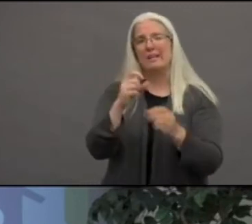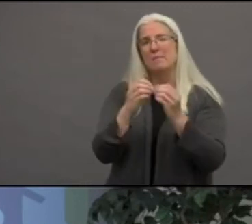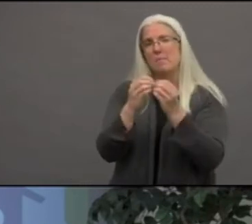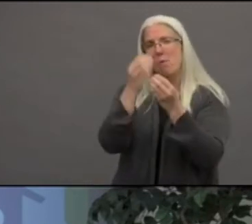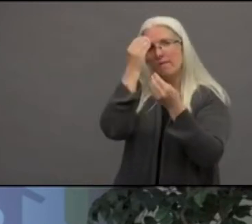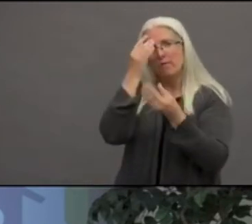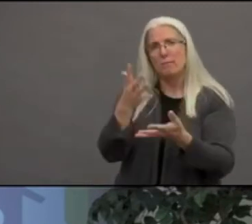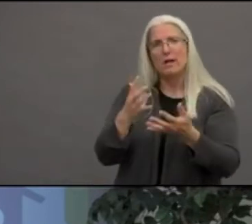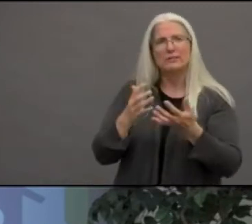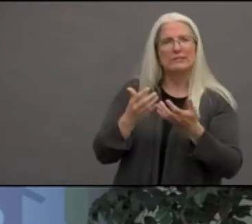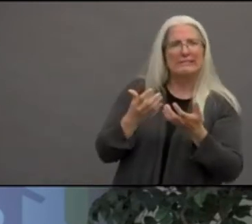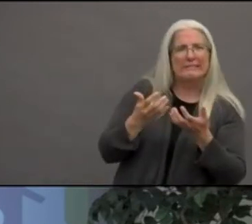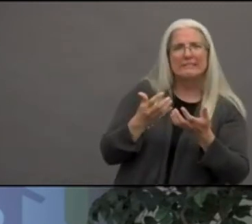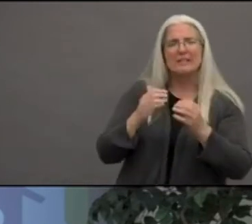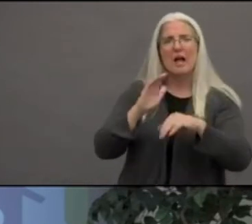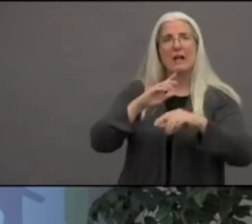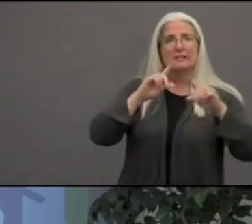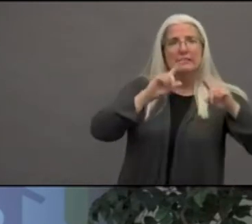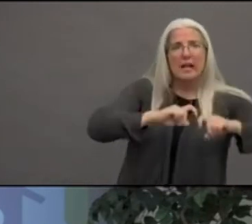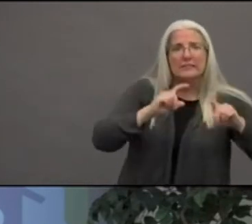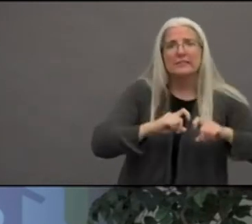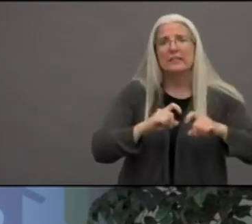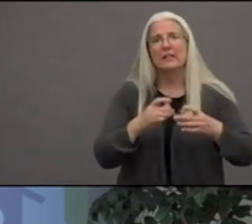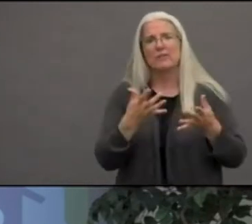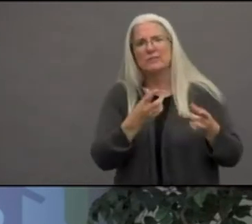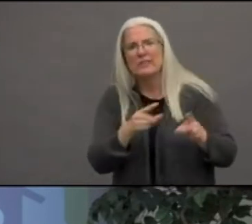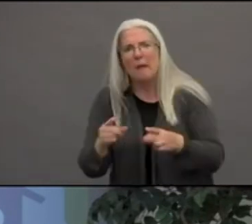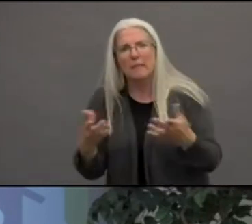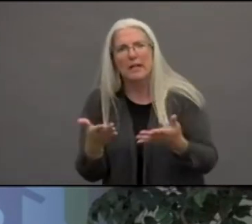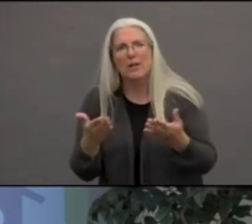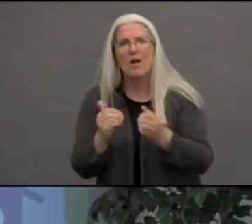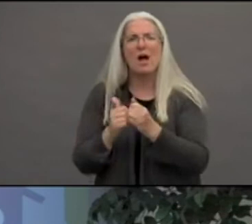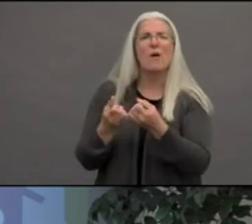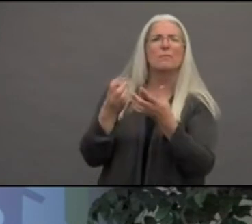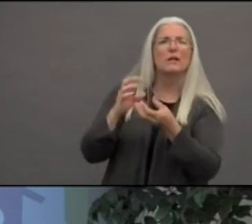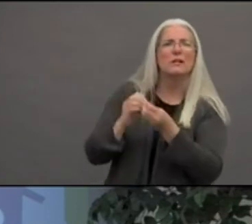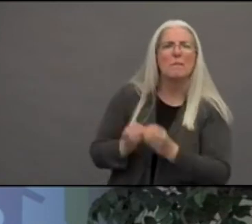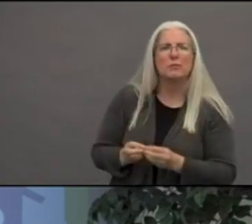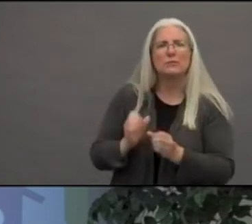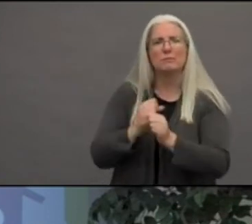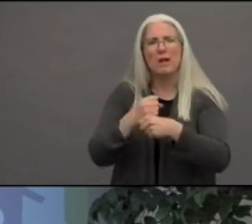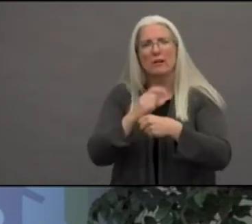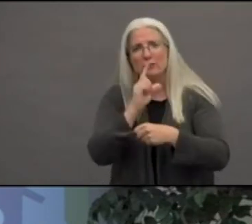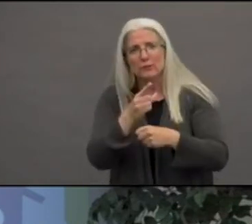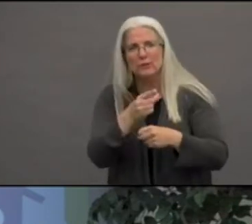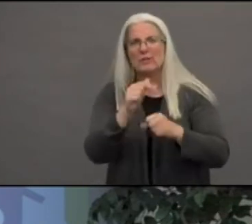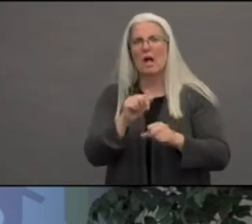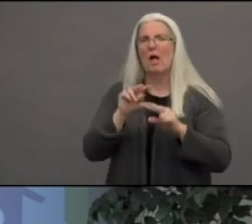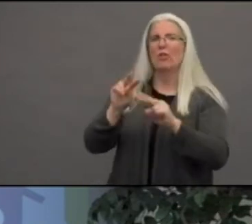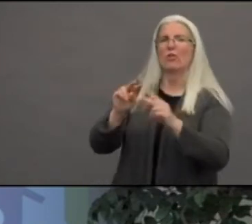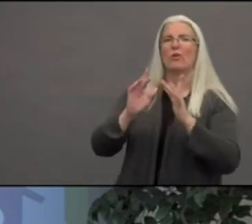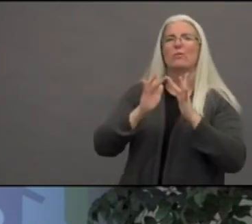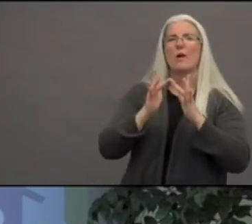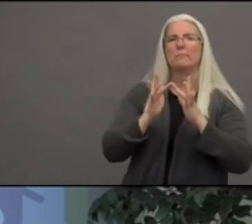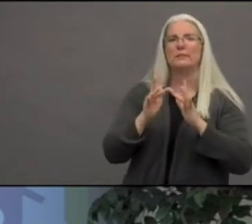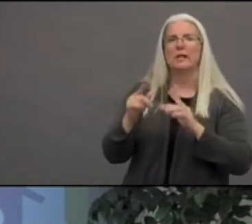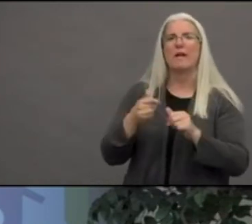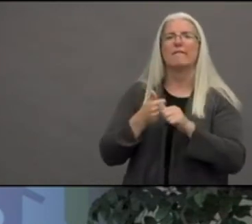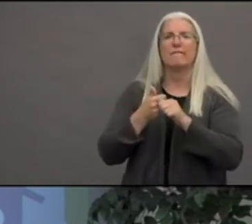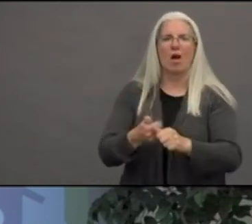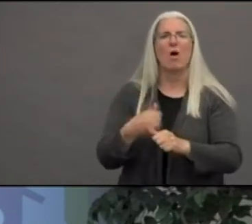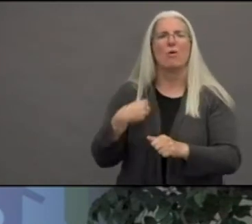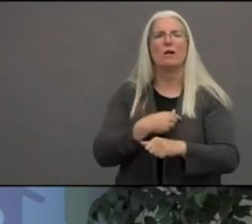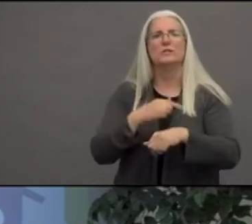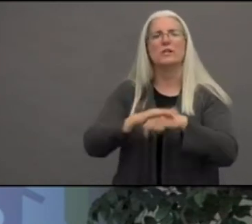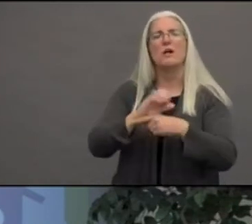about testing or what's going on here in the county, make sure you log into our websites as well as follow us on social